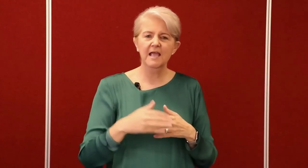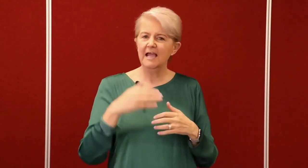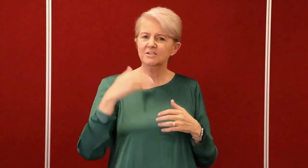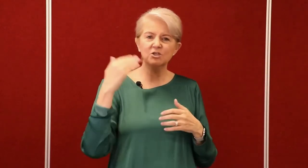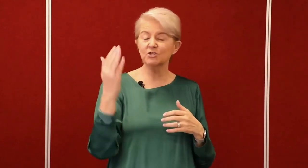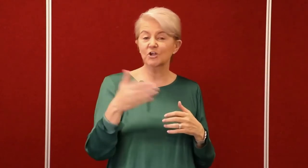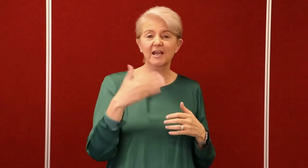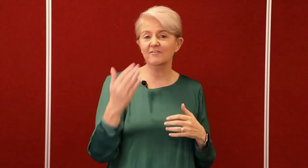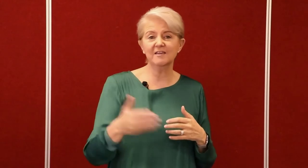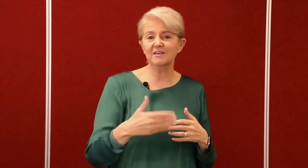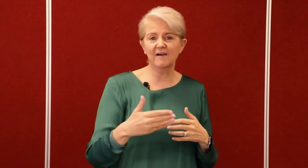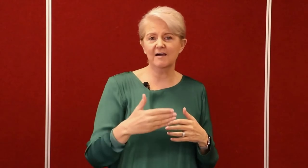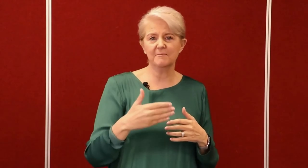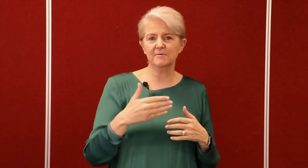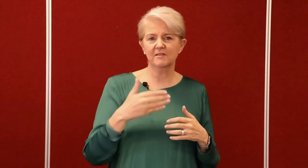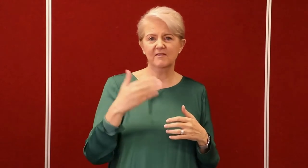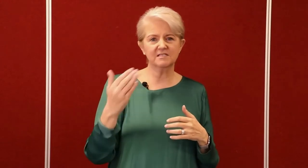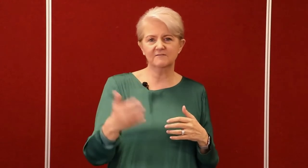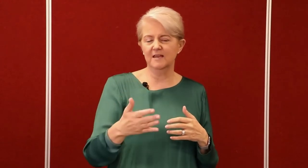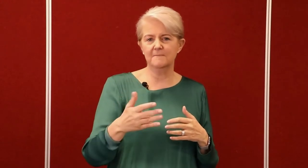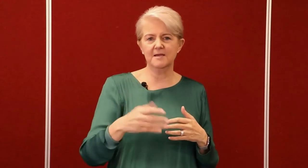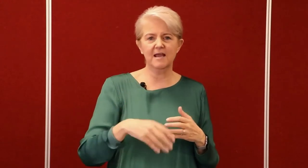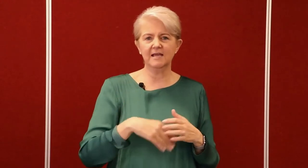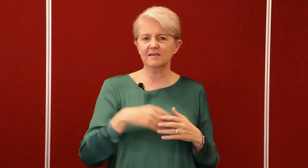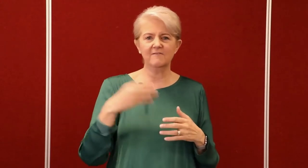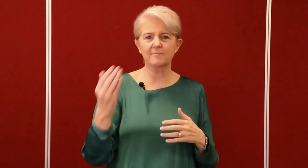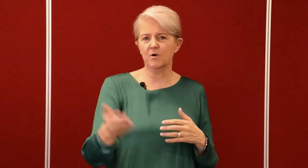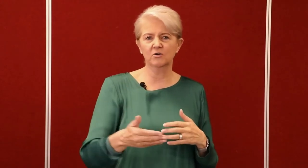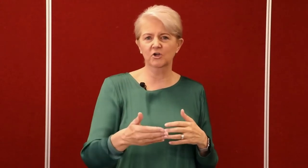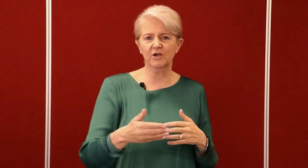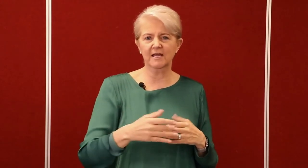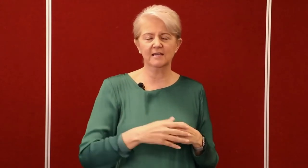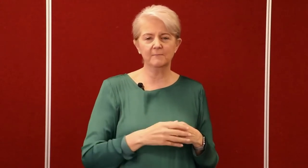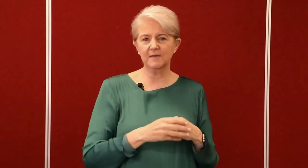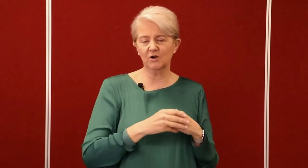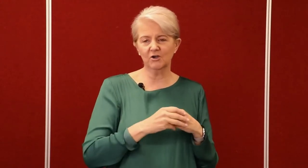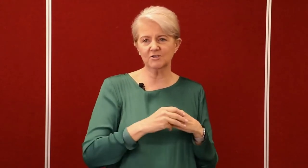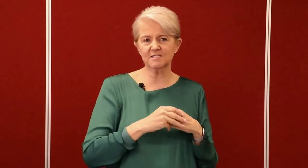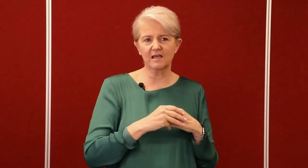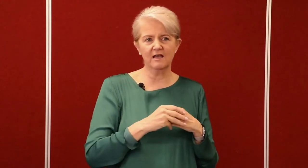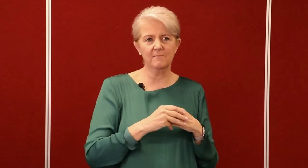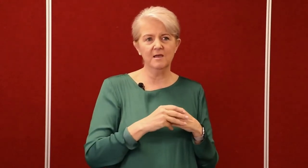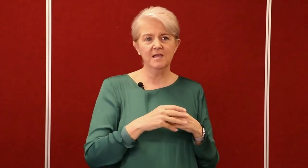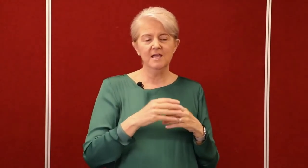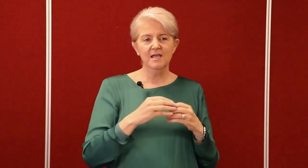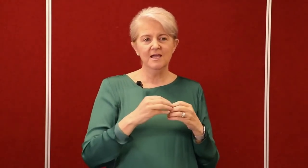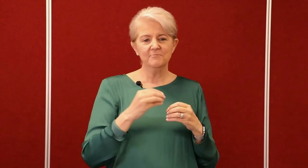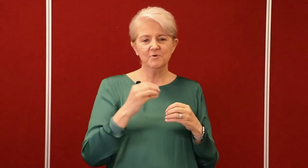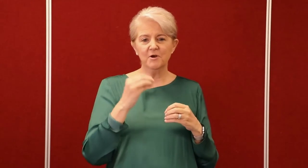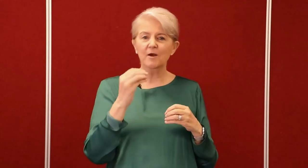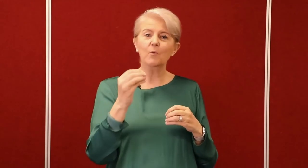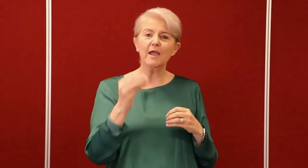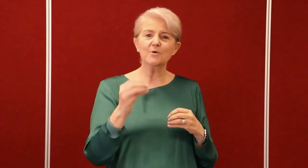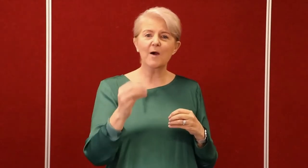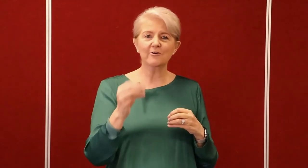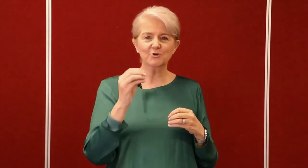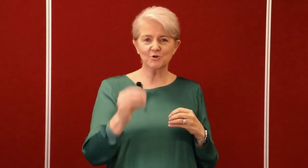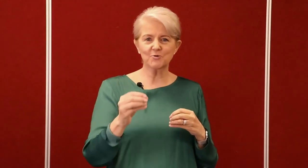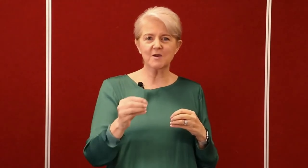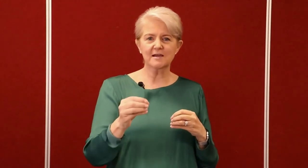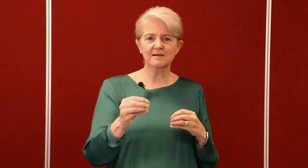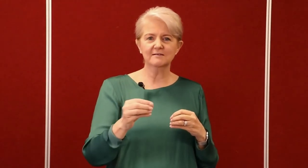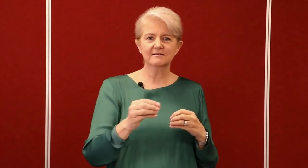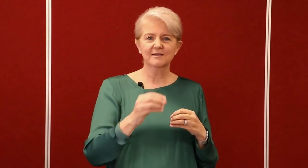development. And so don't ever give up that development and give up on learning, because no matter where you are